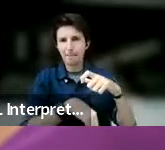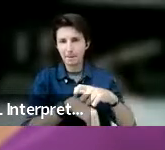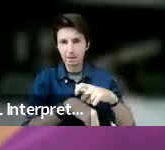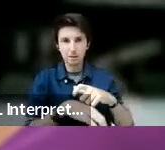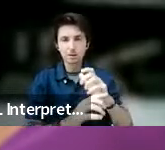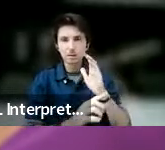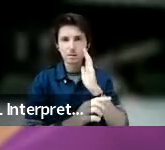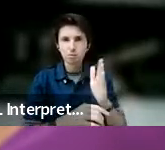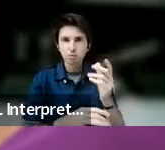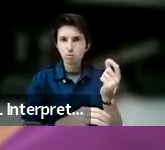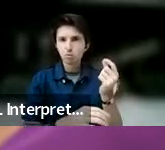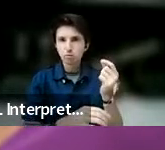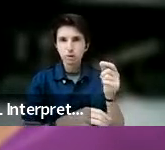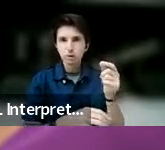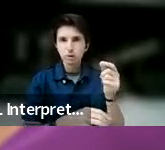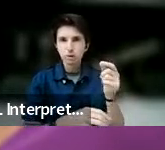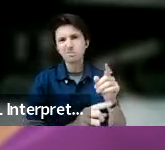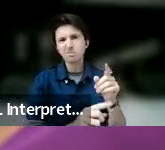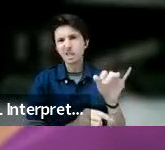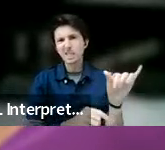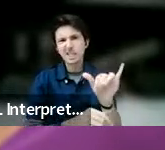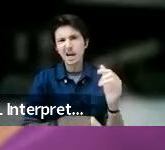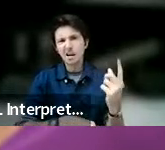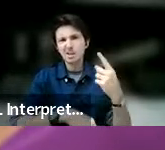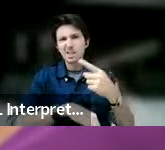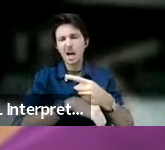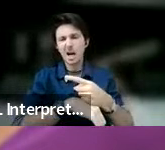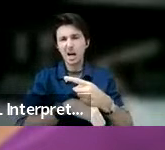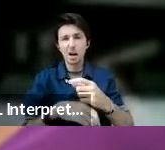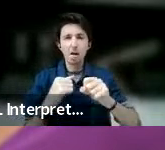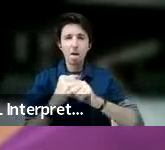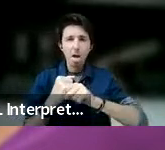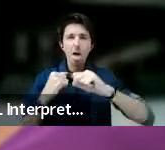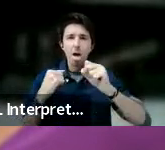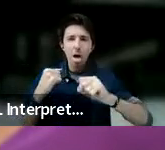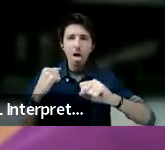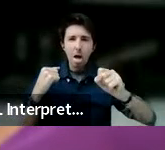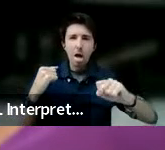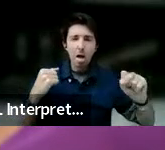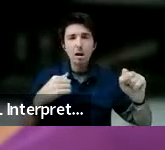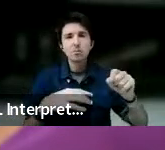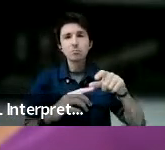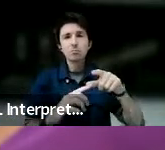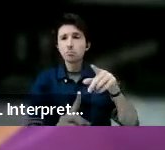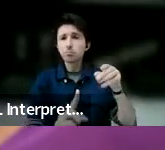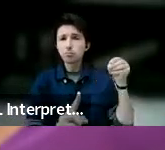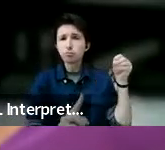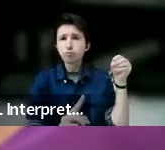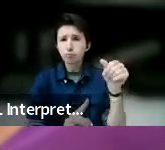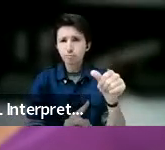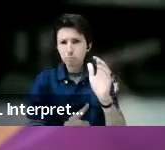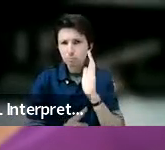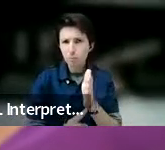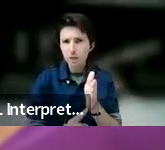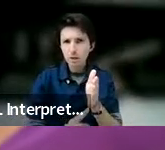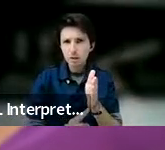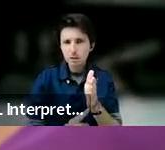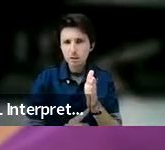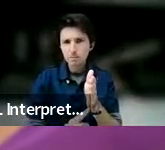as one part of a long continuous stay that you're receiving compensation for.